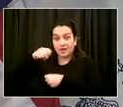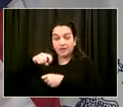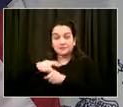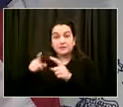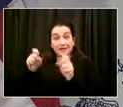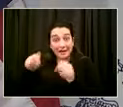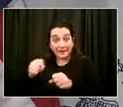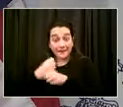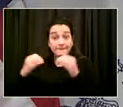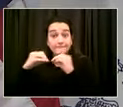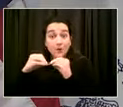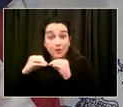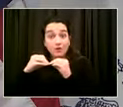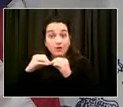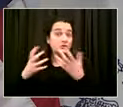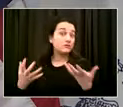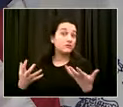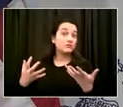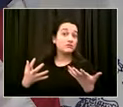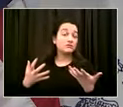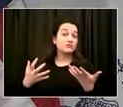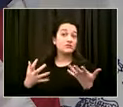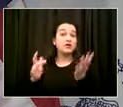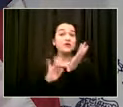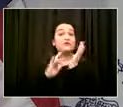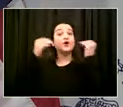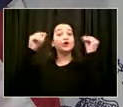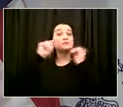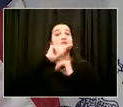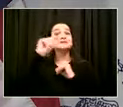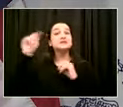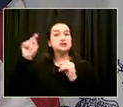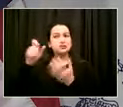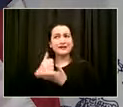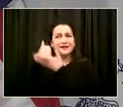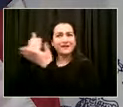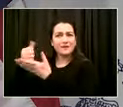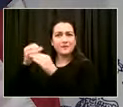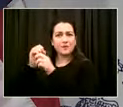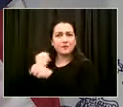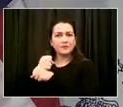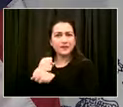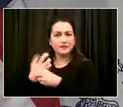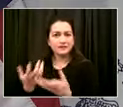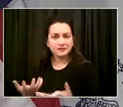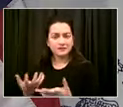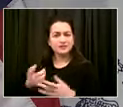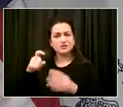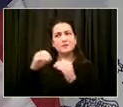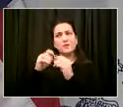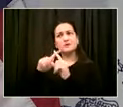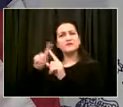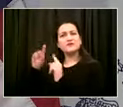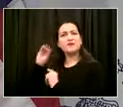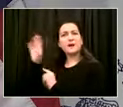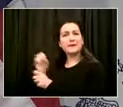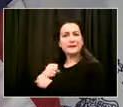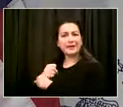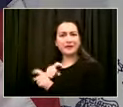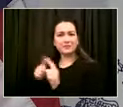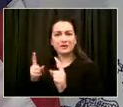industry? They have tremendous production capacity. Where is it? We have a crisis that